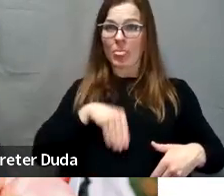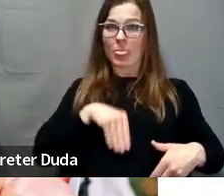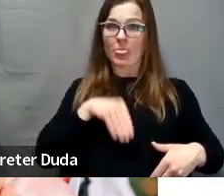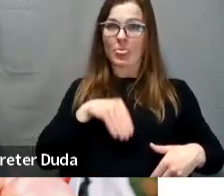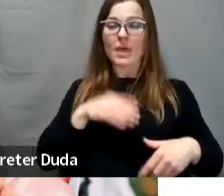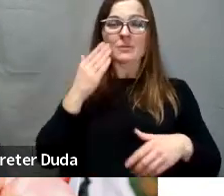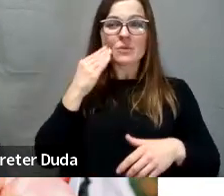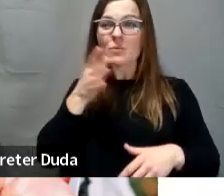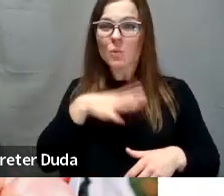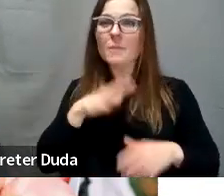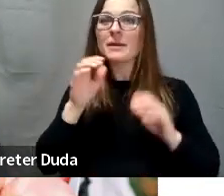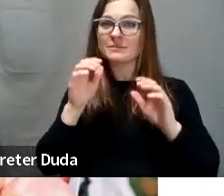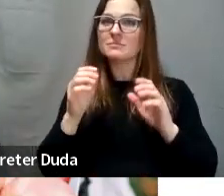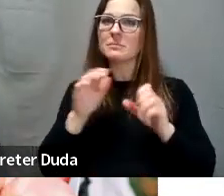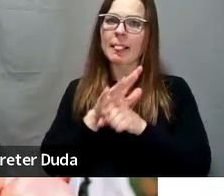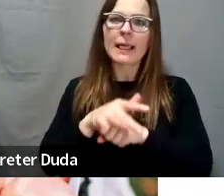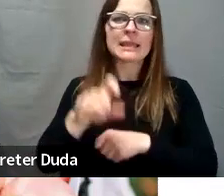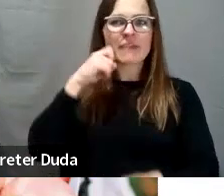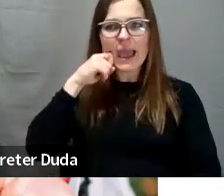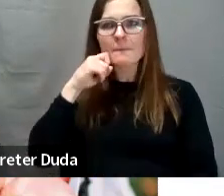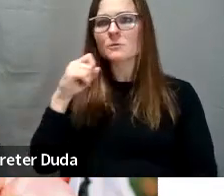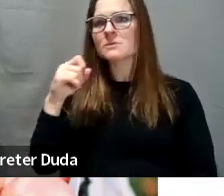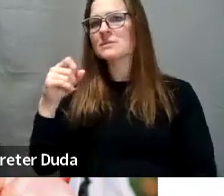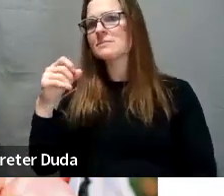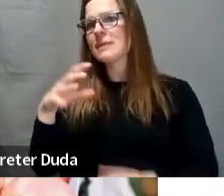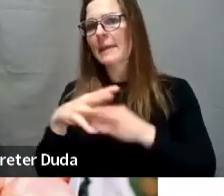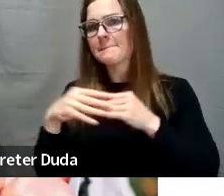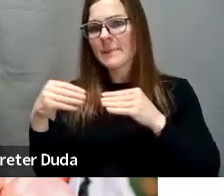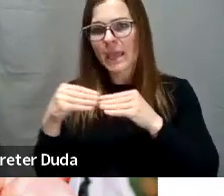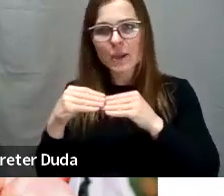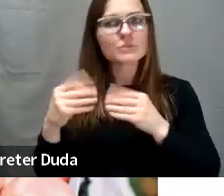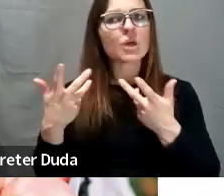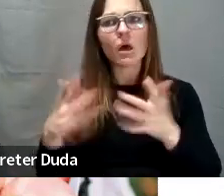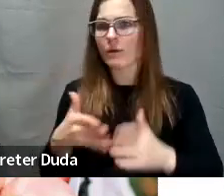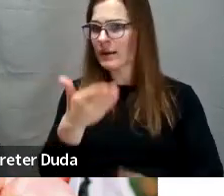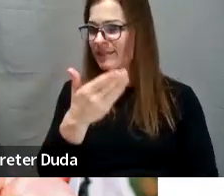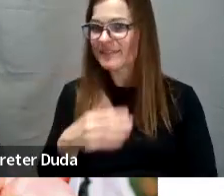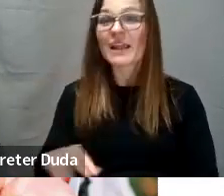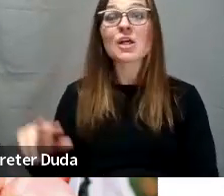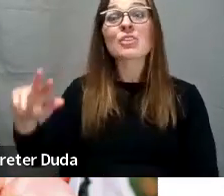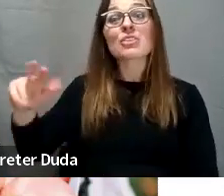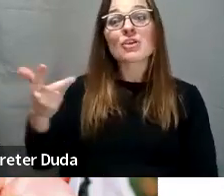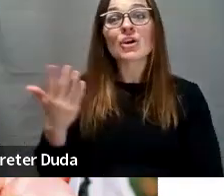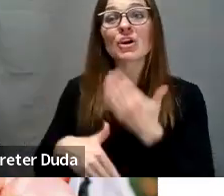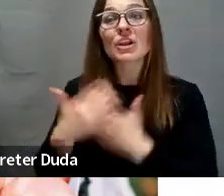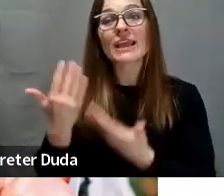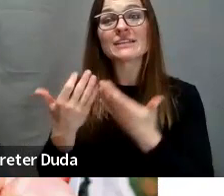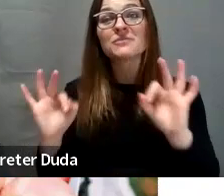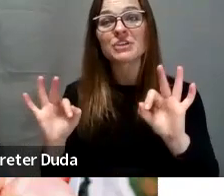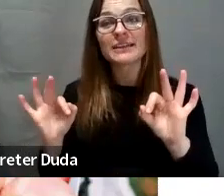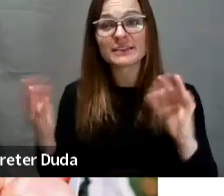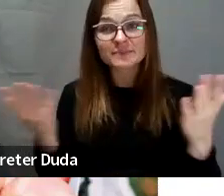of apples and pears in there. So that's another option. Also, a third hands-free option is